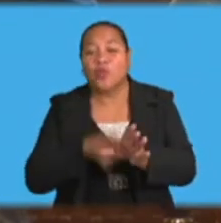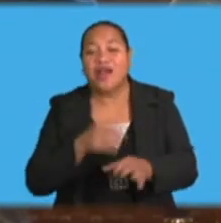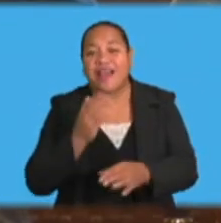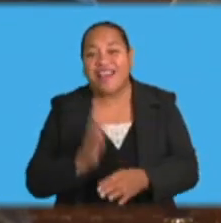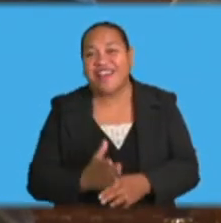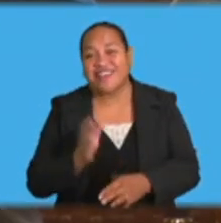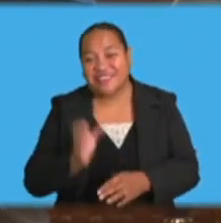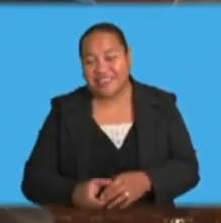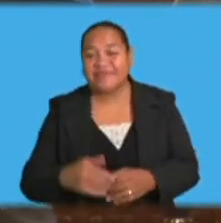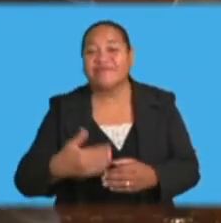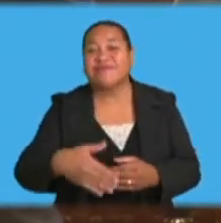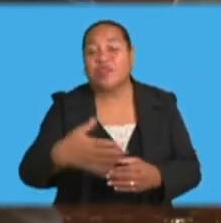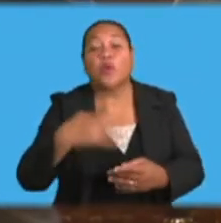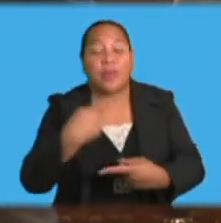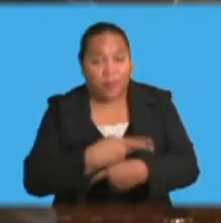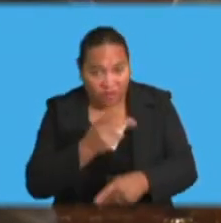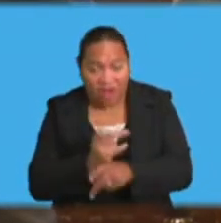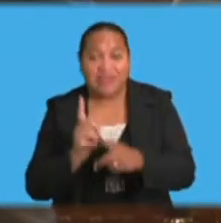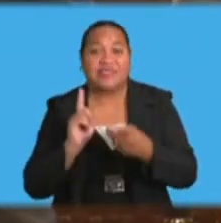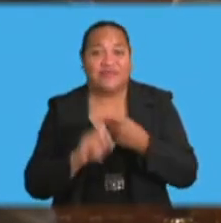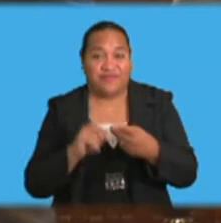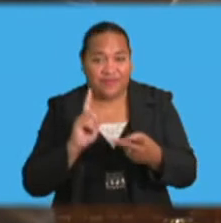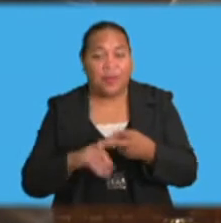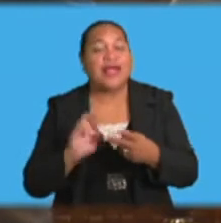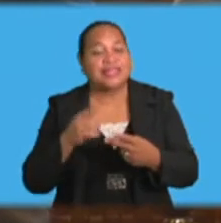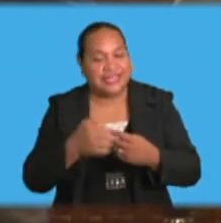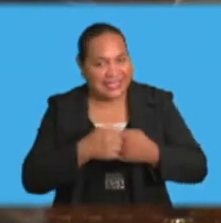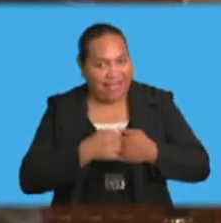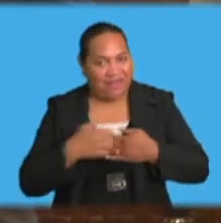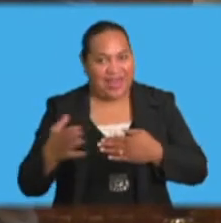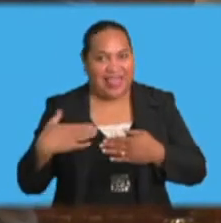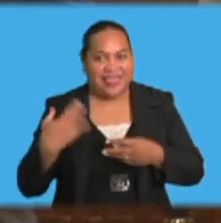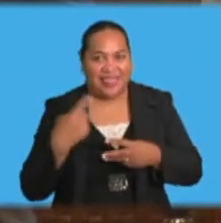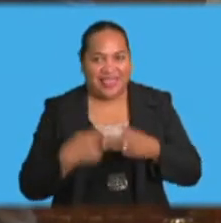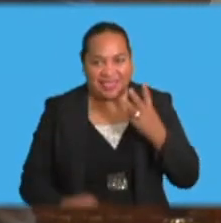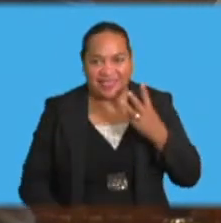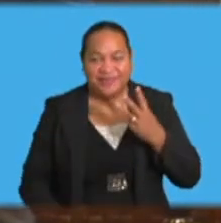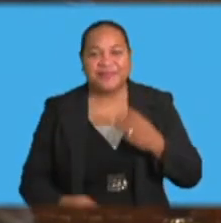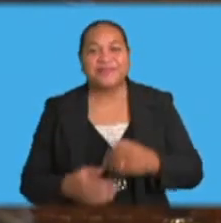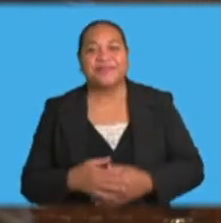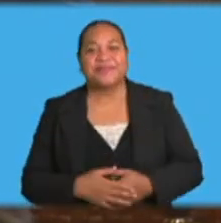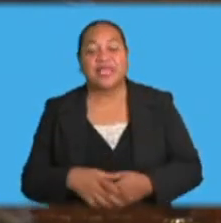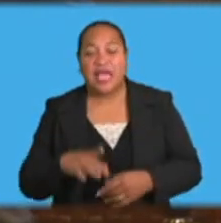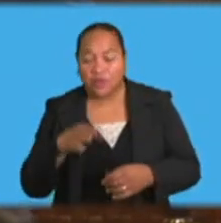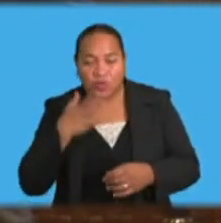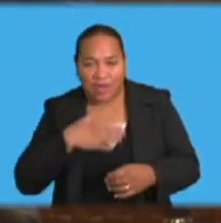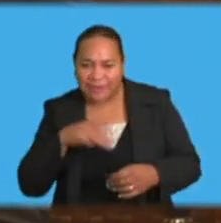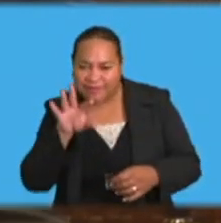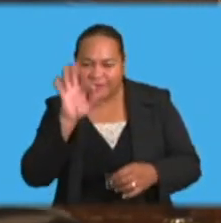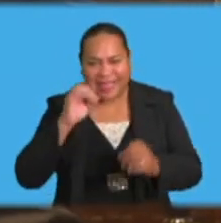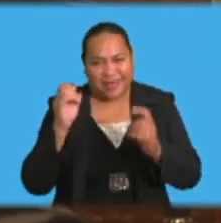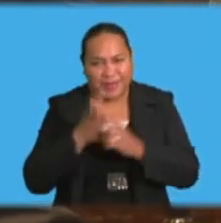workers that are not only productive, but they are also safe and healthy. Generation safe and healthy, and highlight the importance